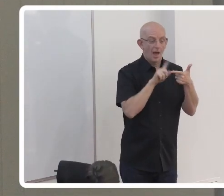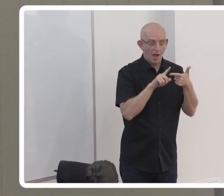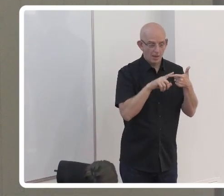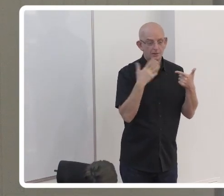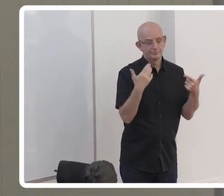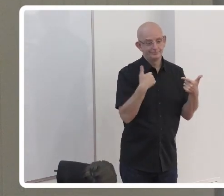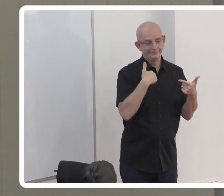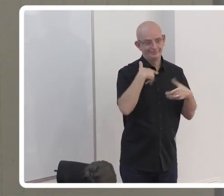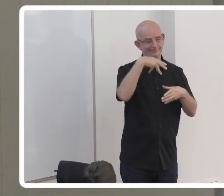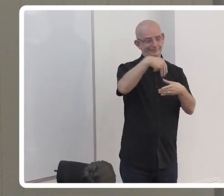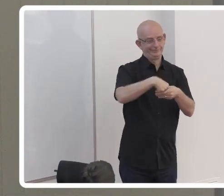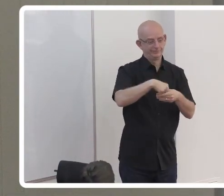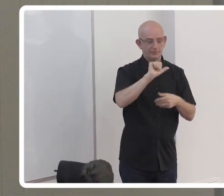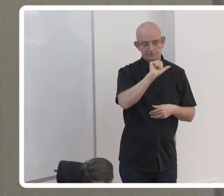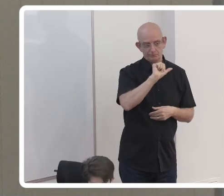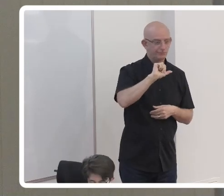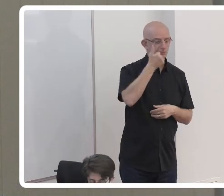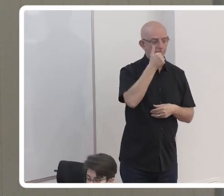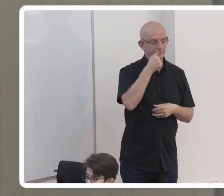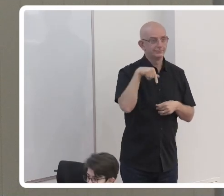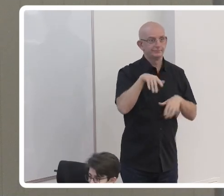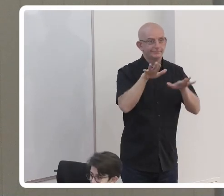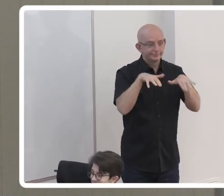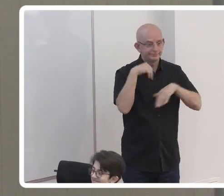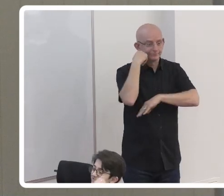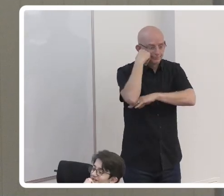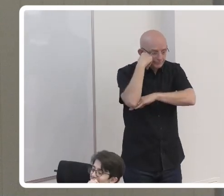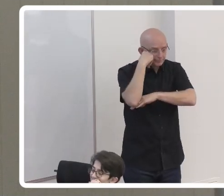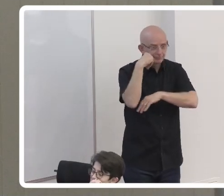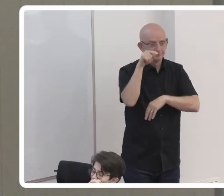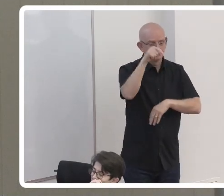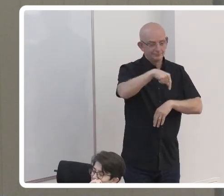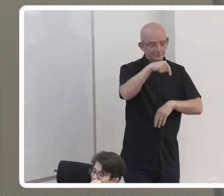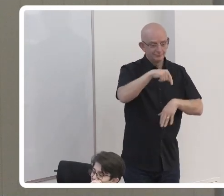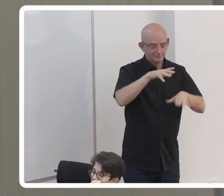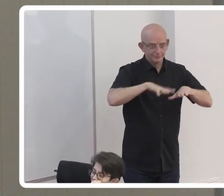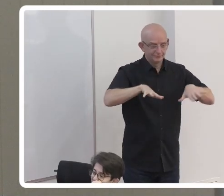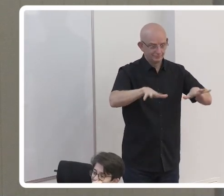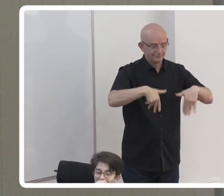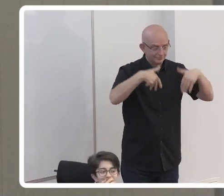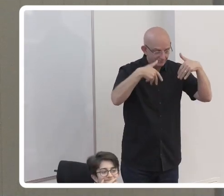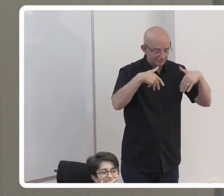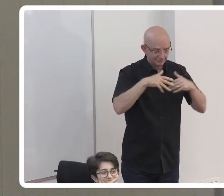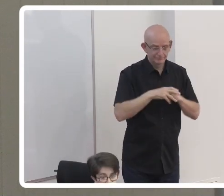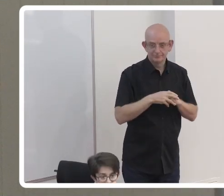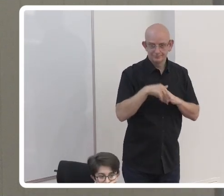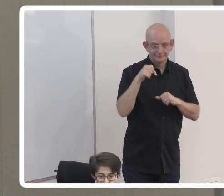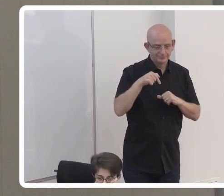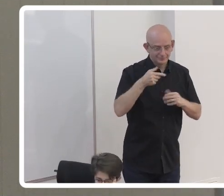and Comparative Disability Law and Policy class of 2012. And so it does feel like coming home.